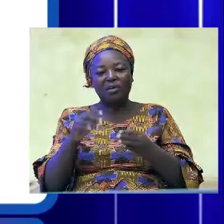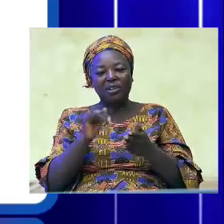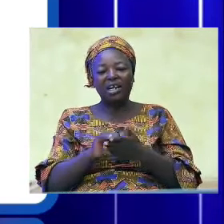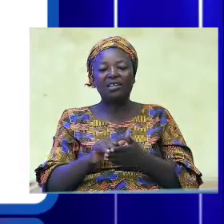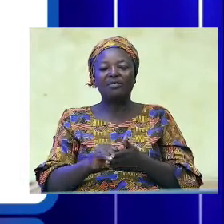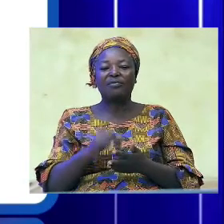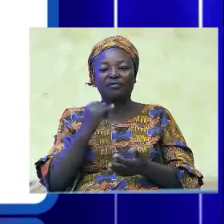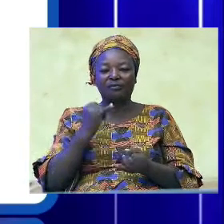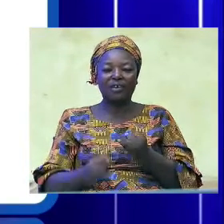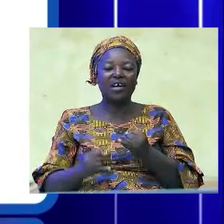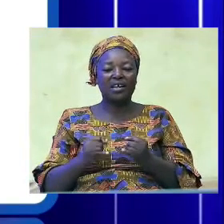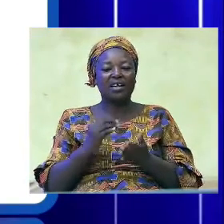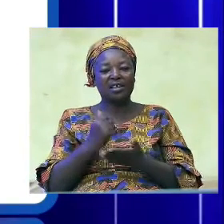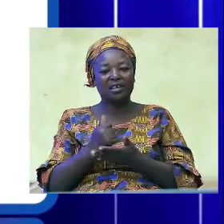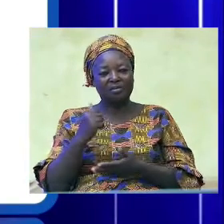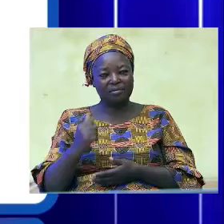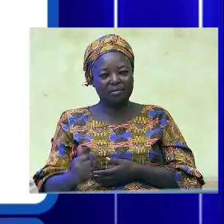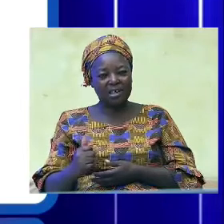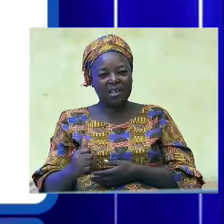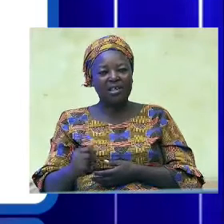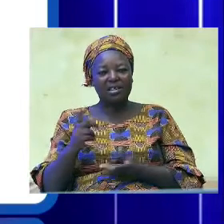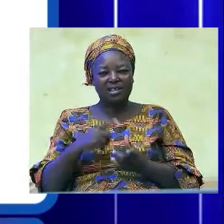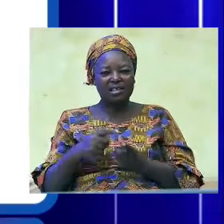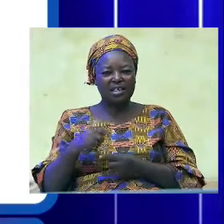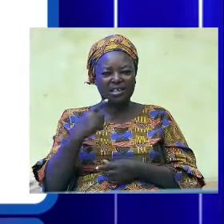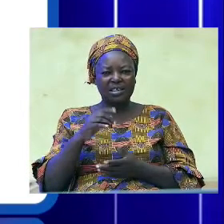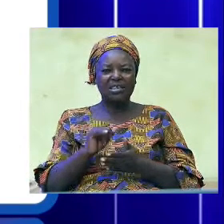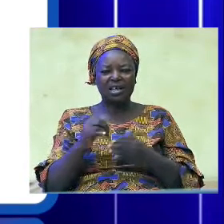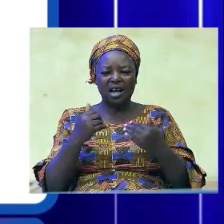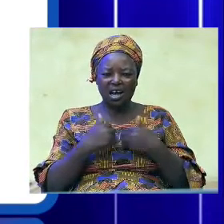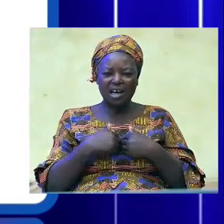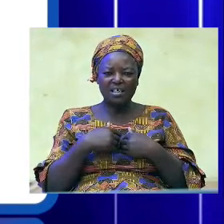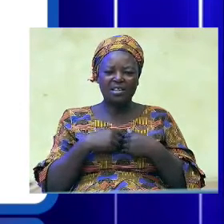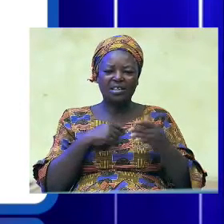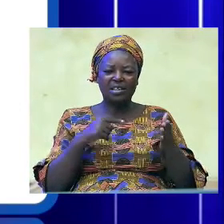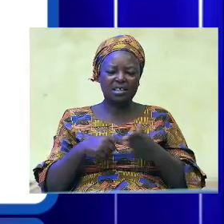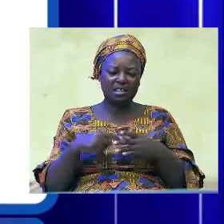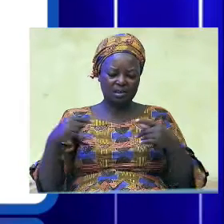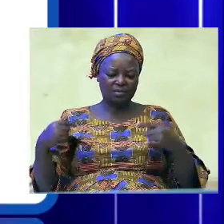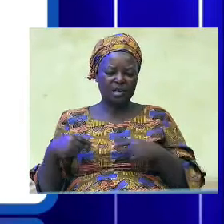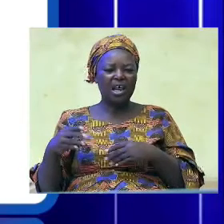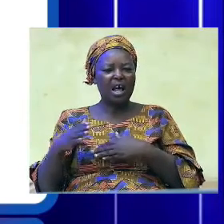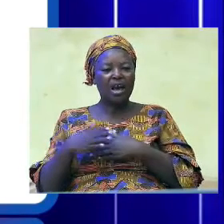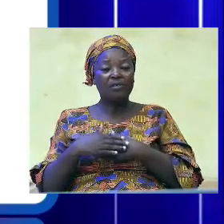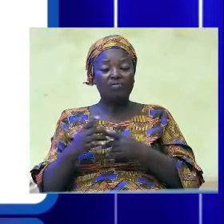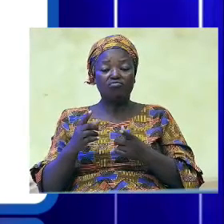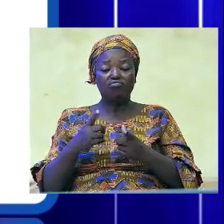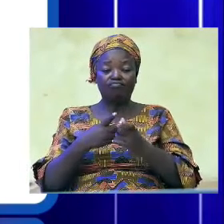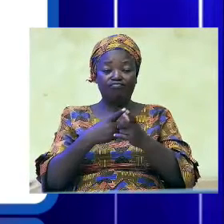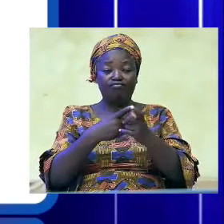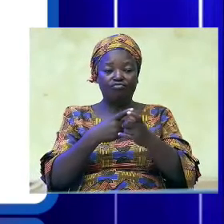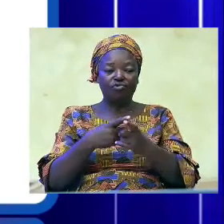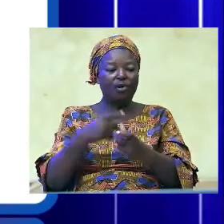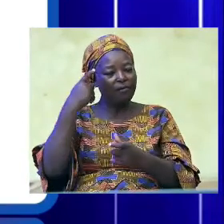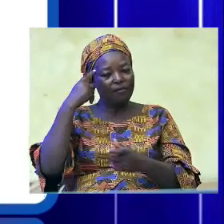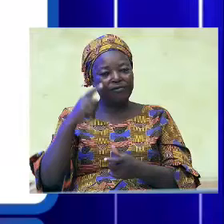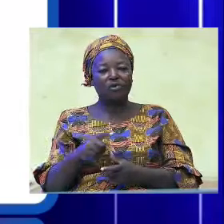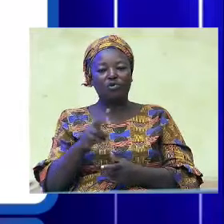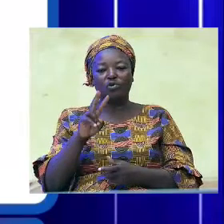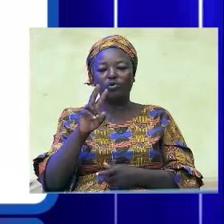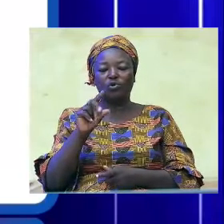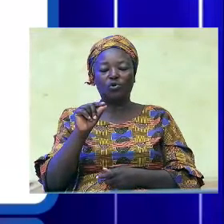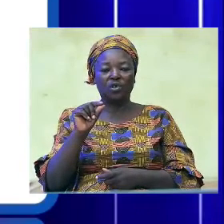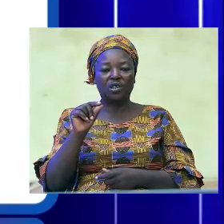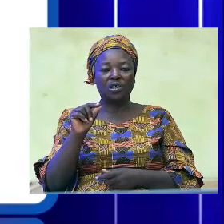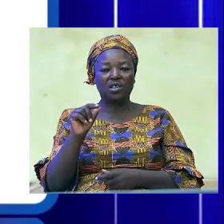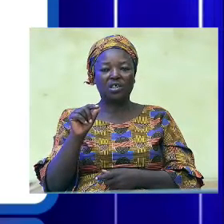something about that final amen. Joy Okenwa says, I had this pain after a 20-kilometer run, and